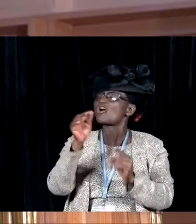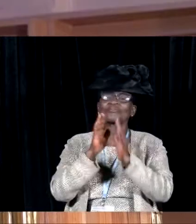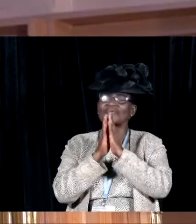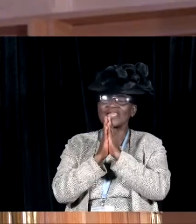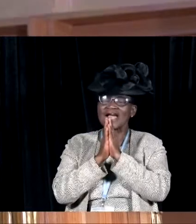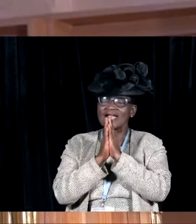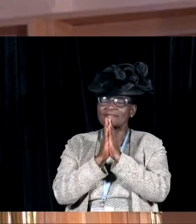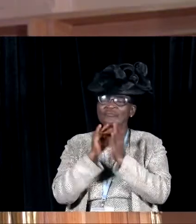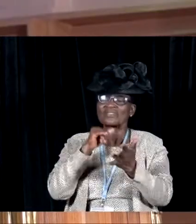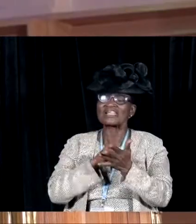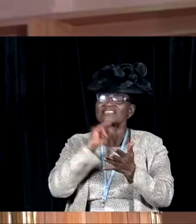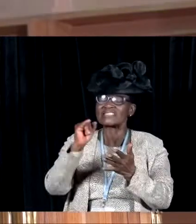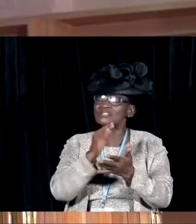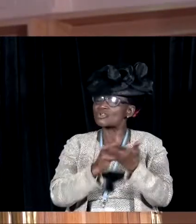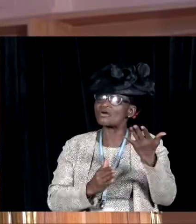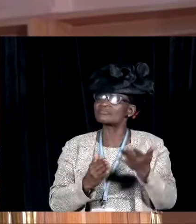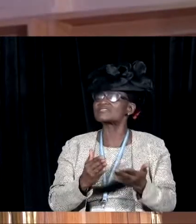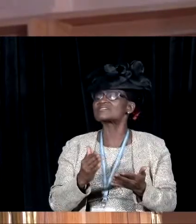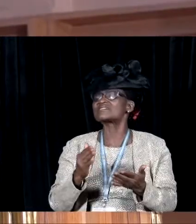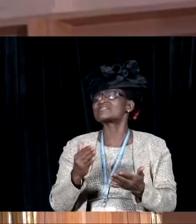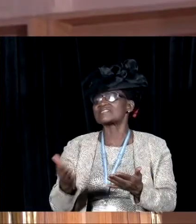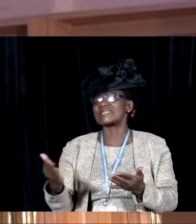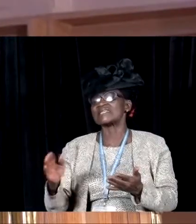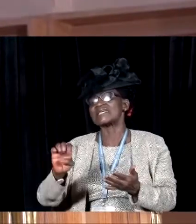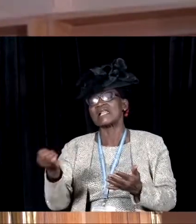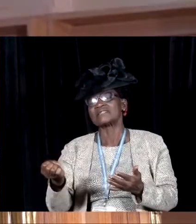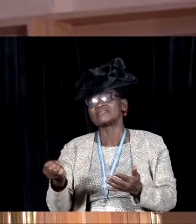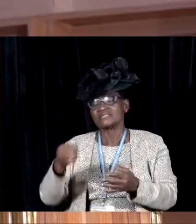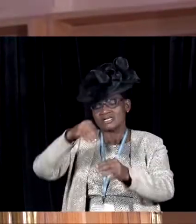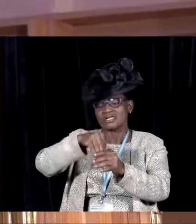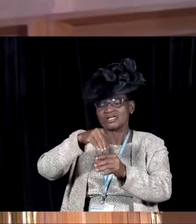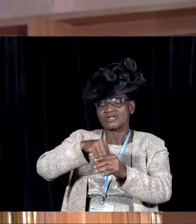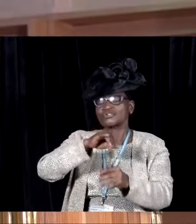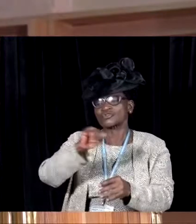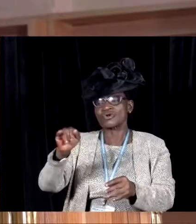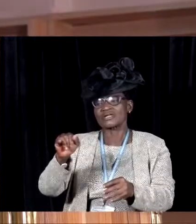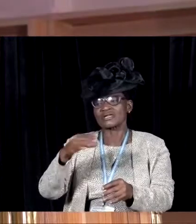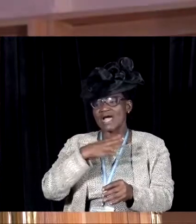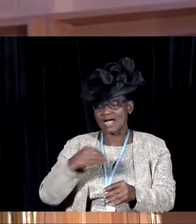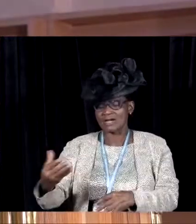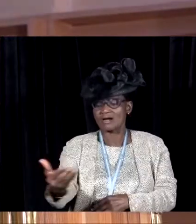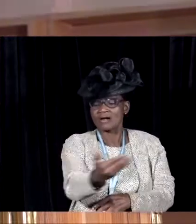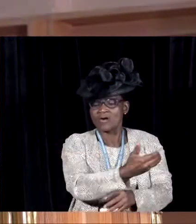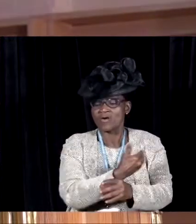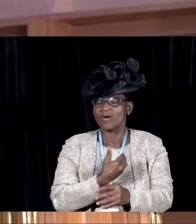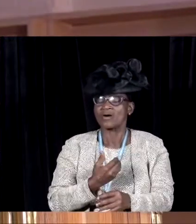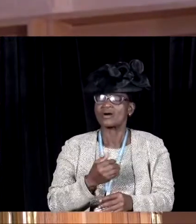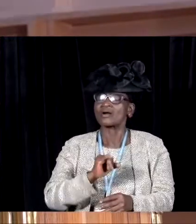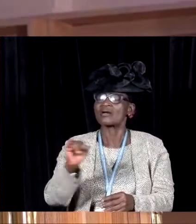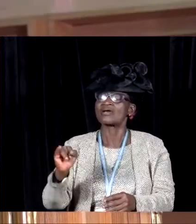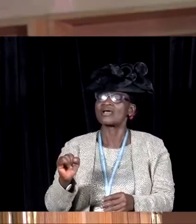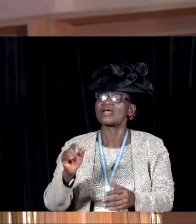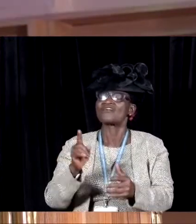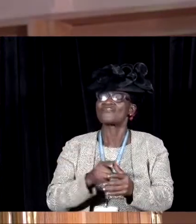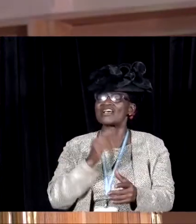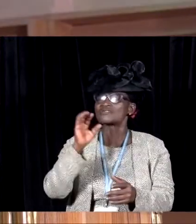It is something else. Sowing and reaping. 1 Corinthians